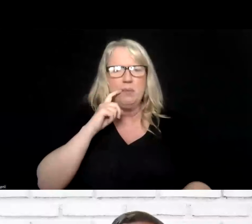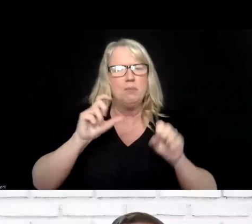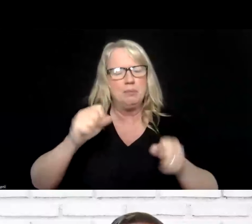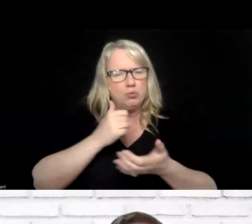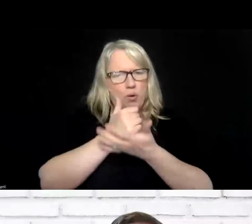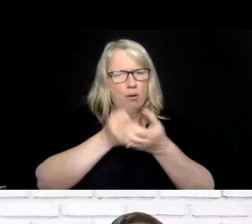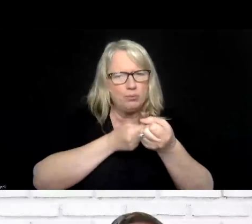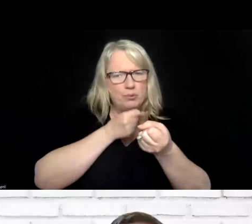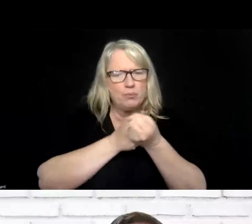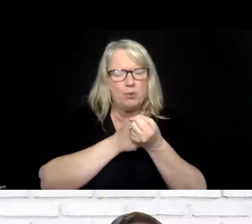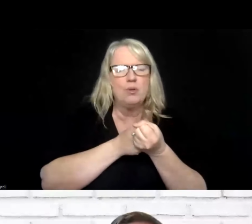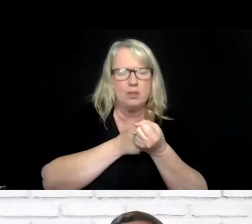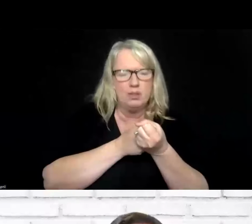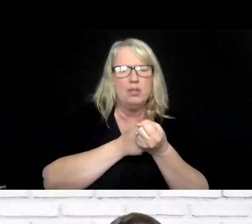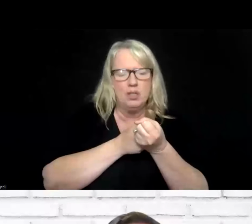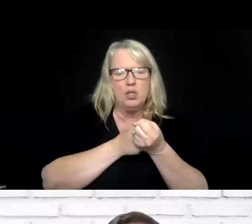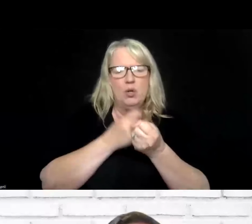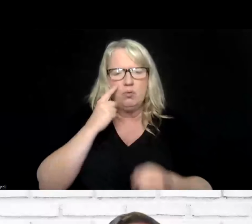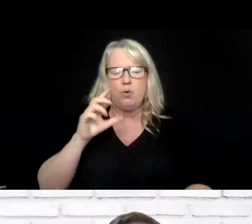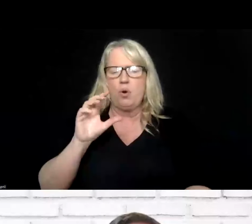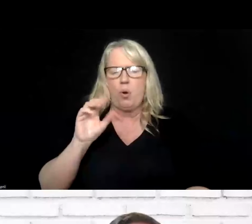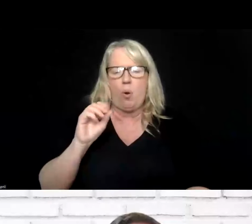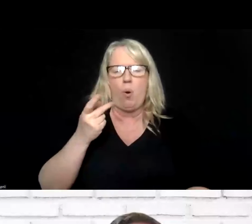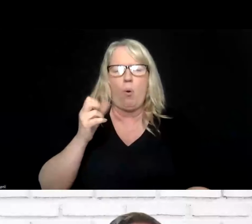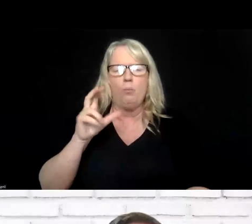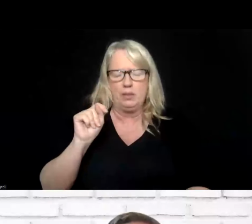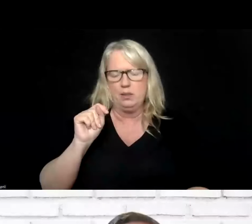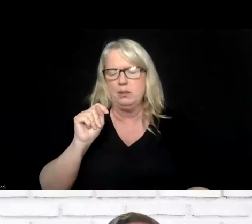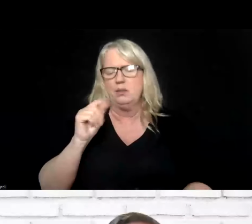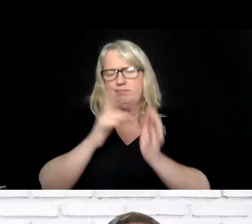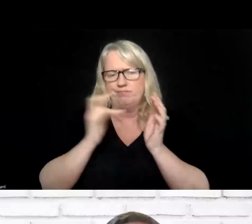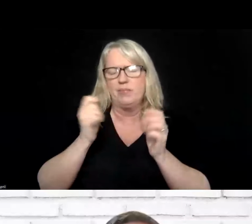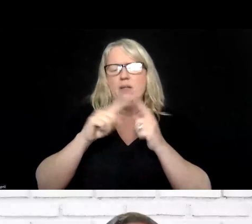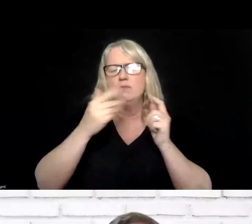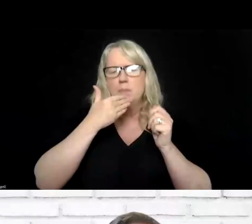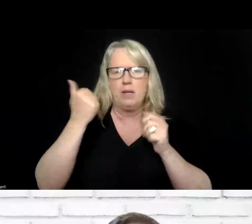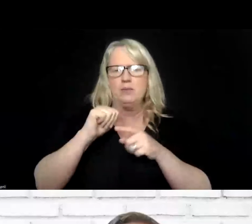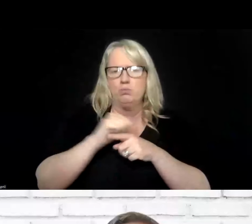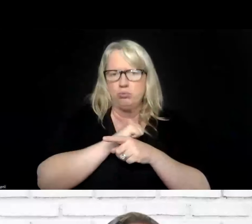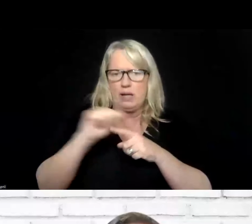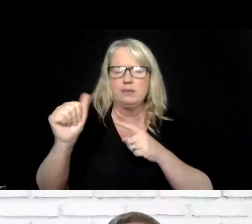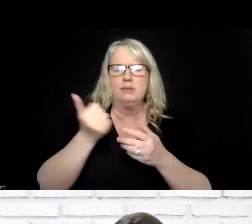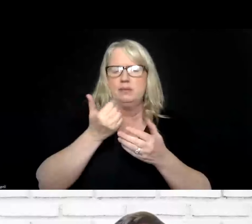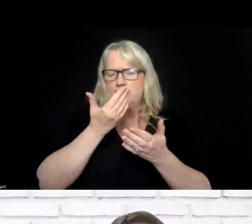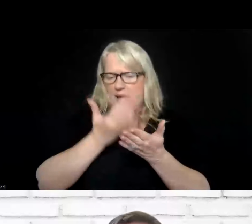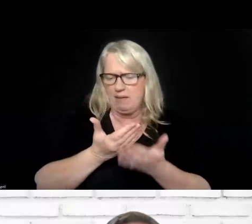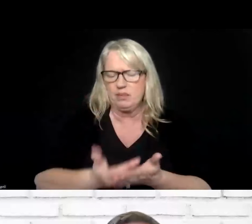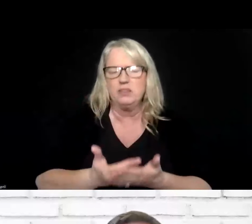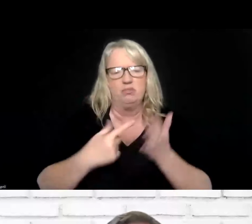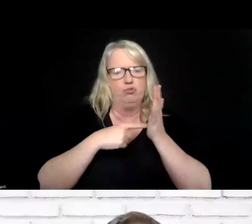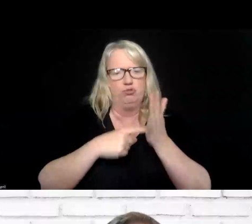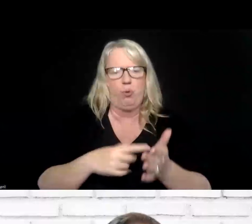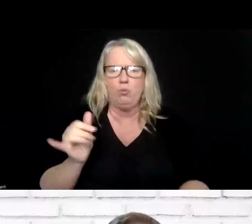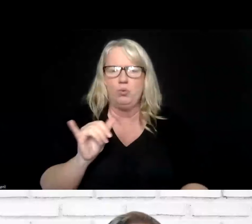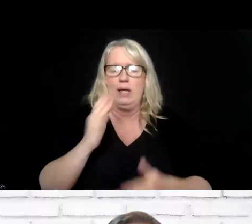support opiate use disorder with multiple different pathways, including best practice and evidence-based ways as well, and some